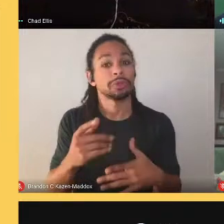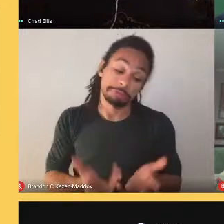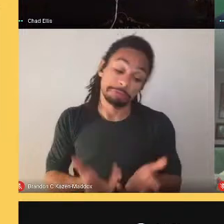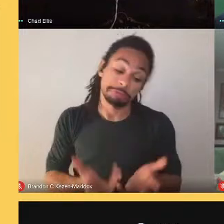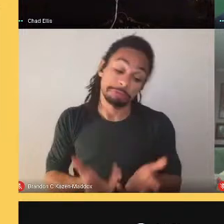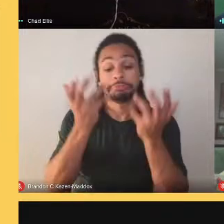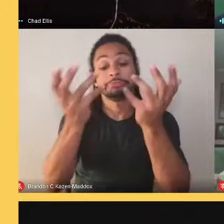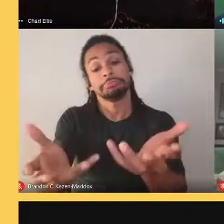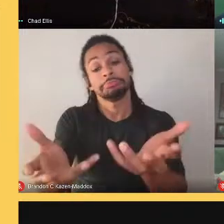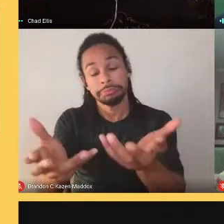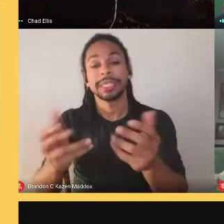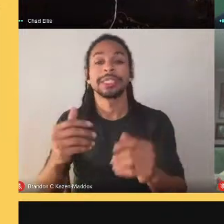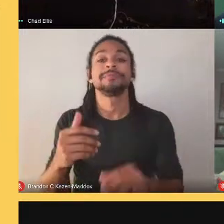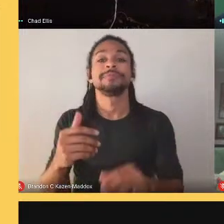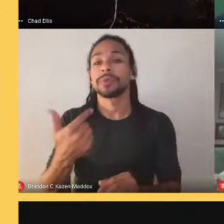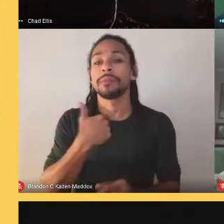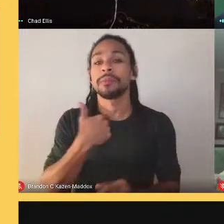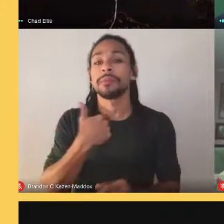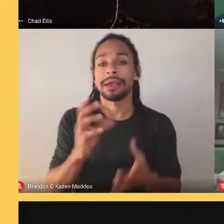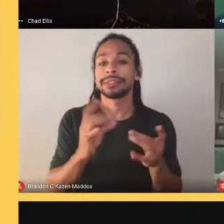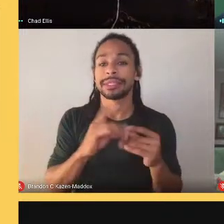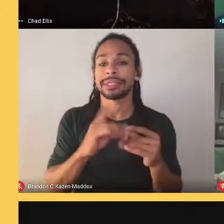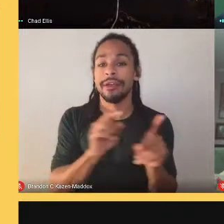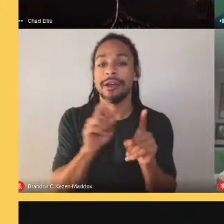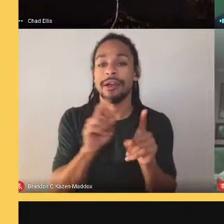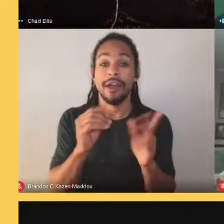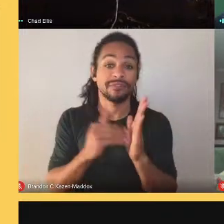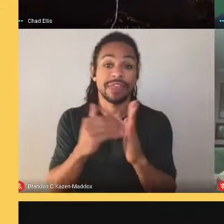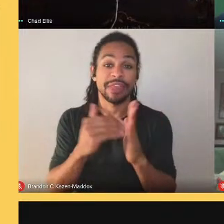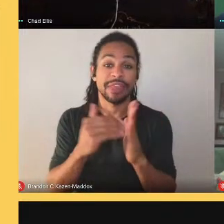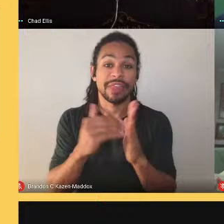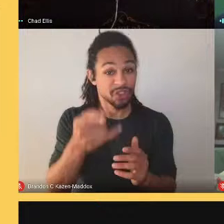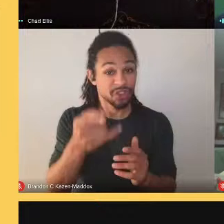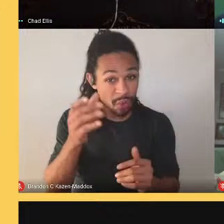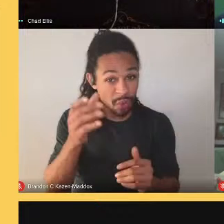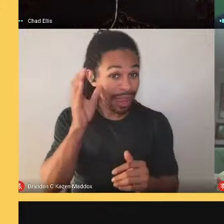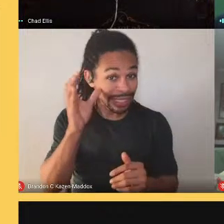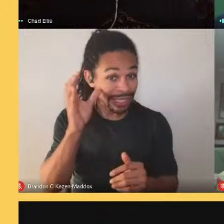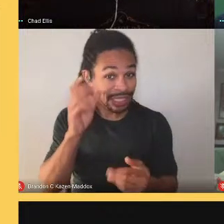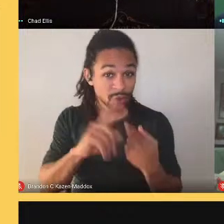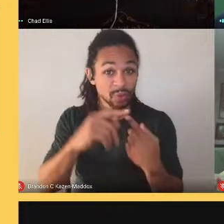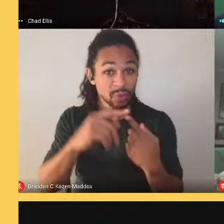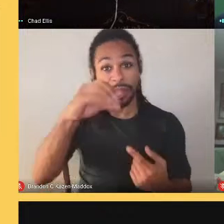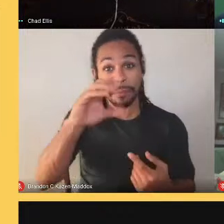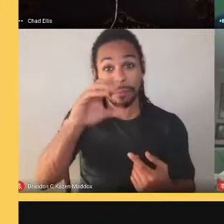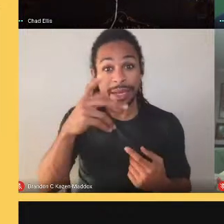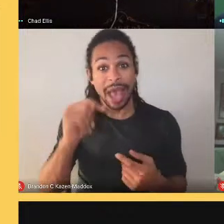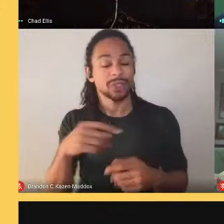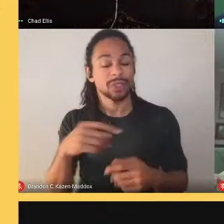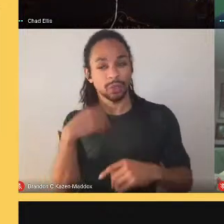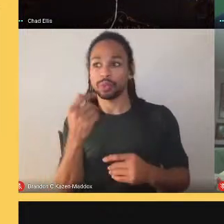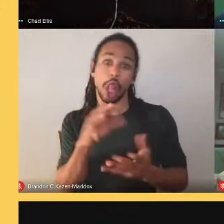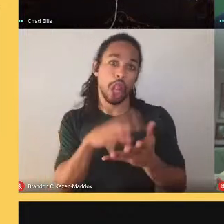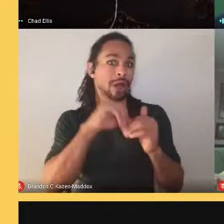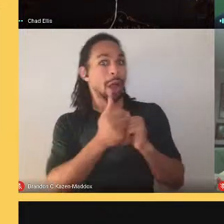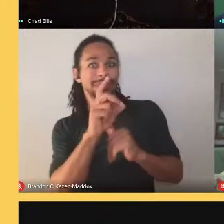of times that if you're listening to the podcast hoping you learn how D&D is going to be played, you're